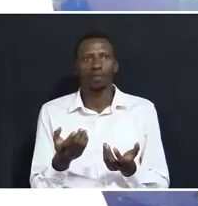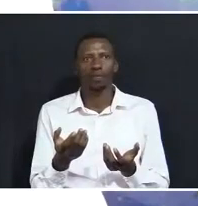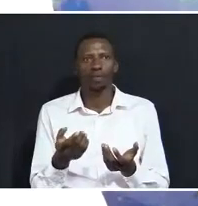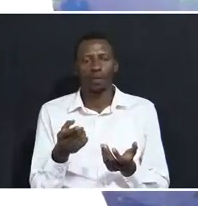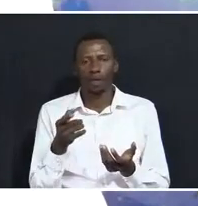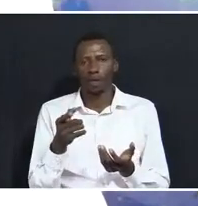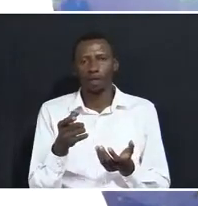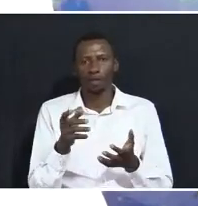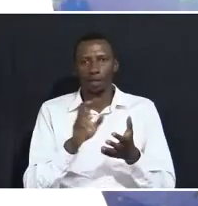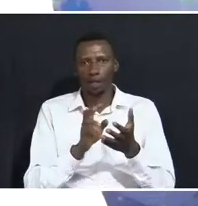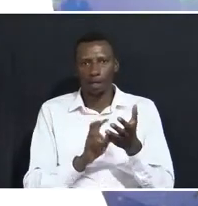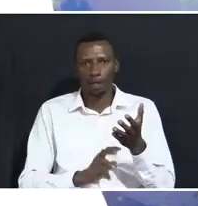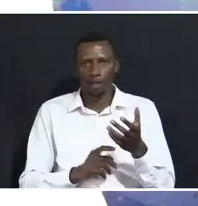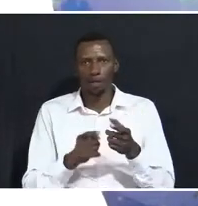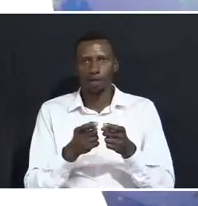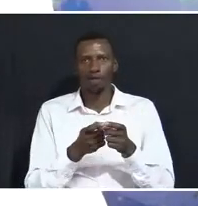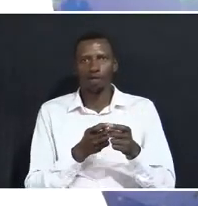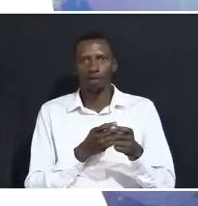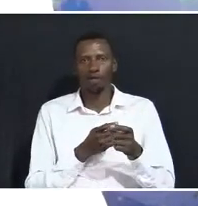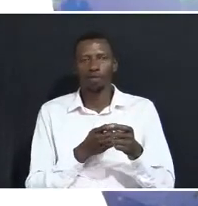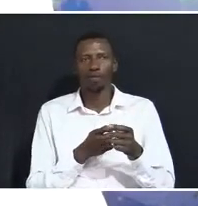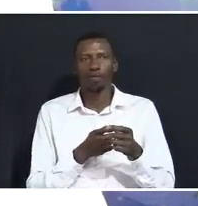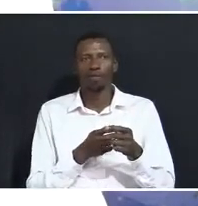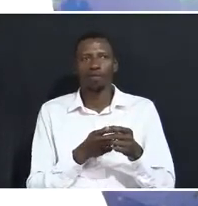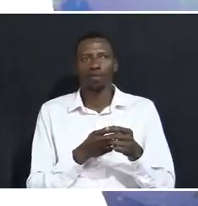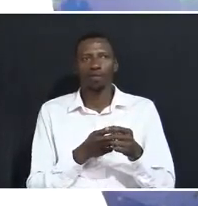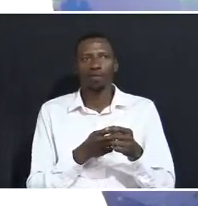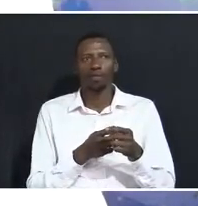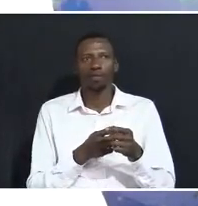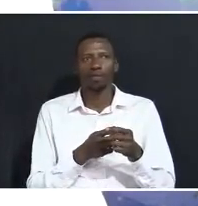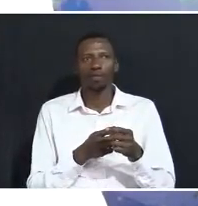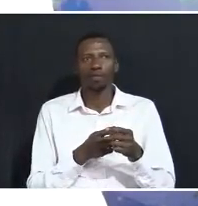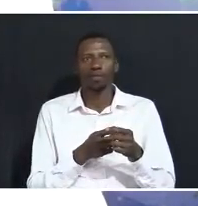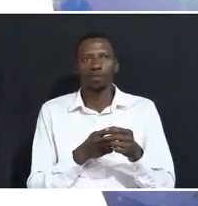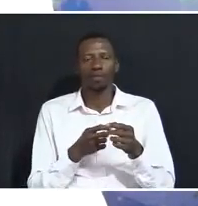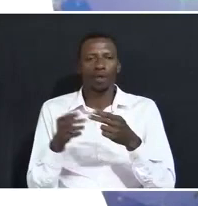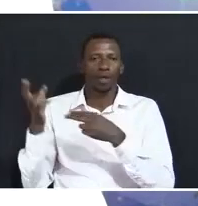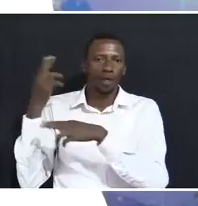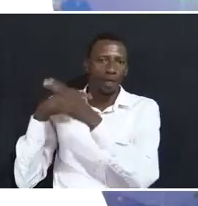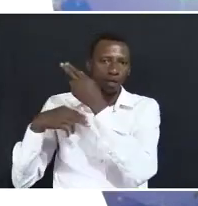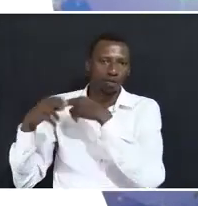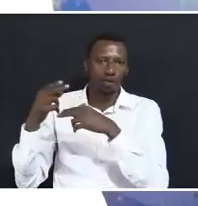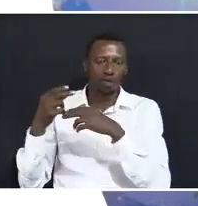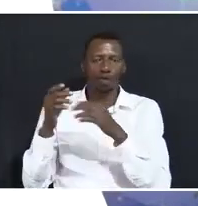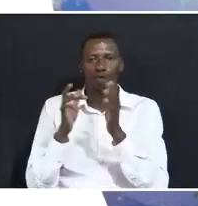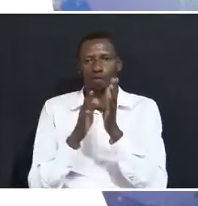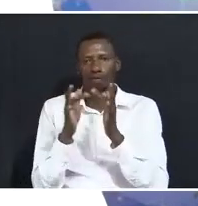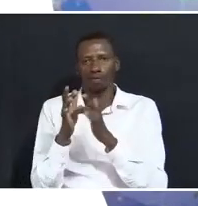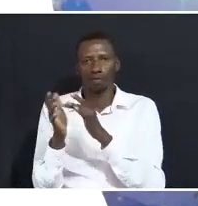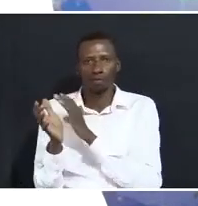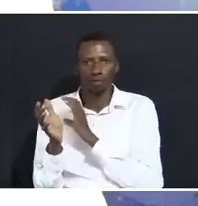Reading this text from the context of the entire history of Jesus Christ.